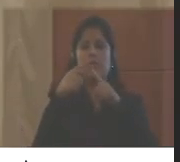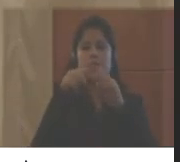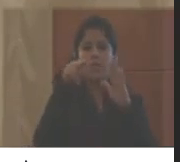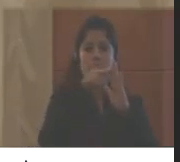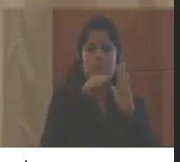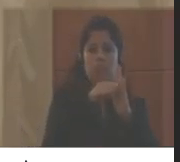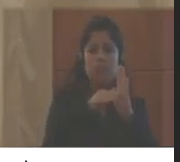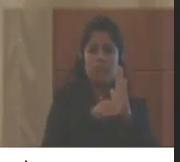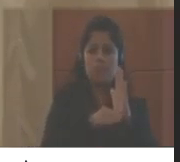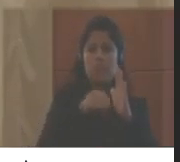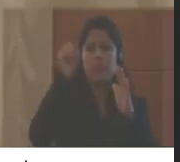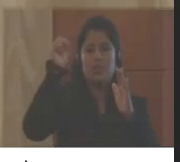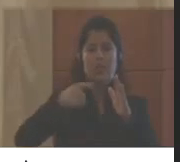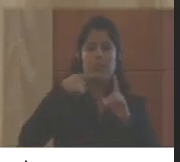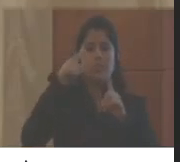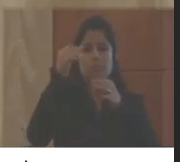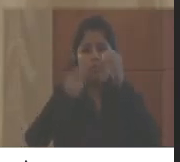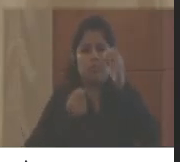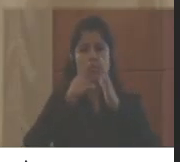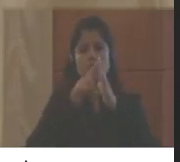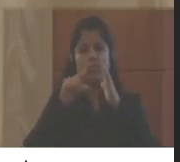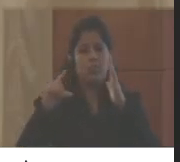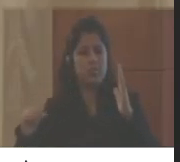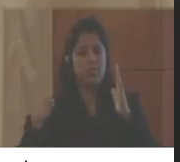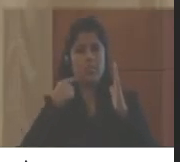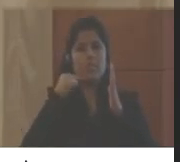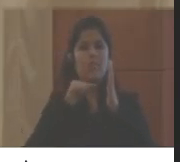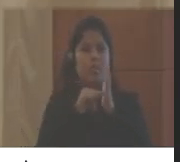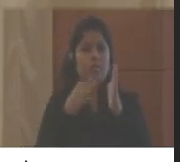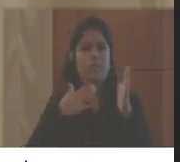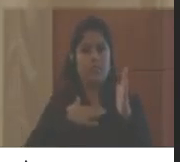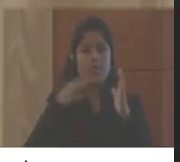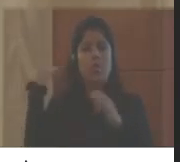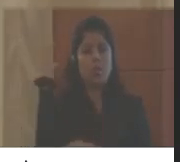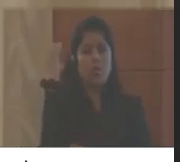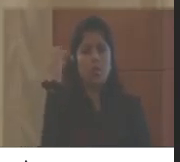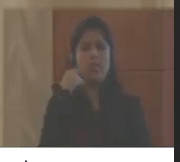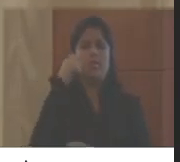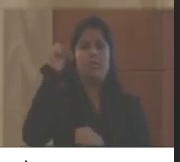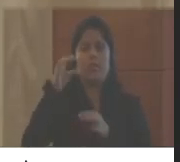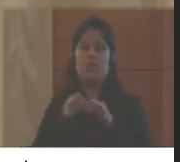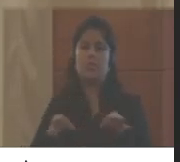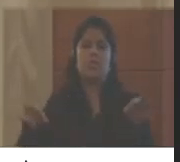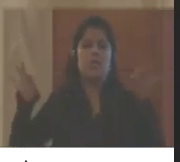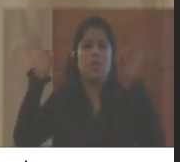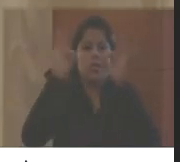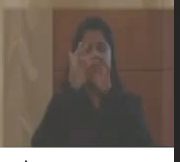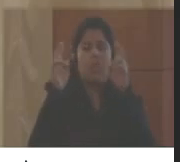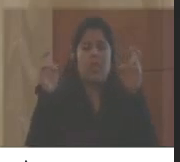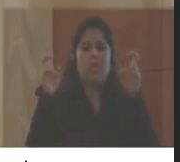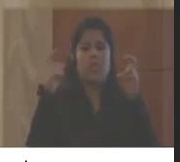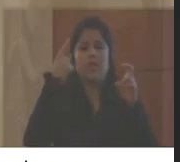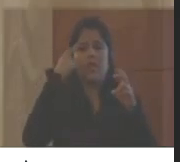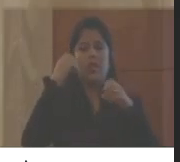is coherent to the norm, to the policy and development, and it has to be